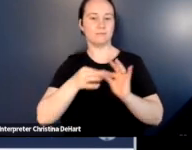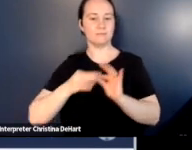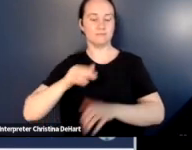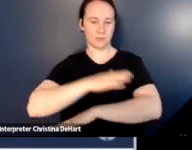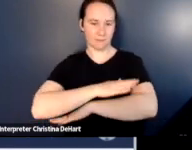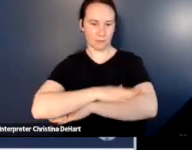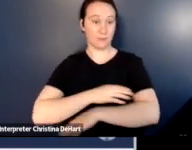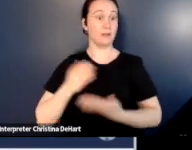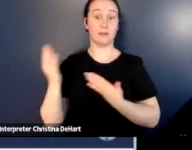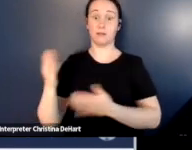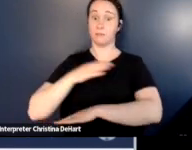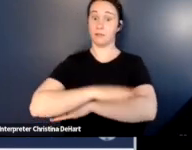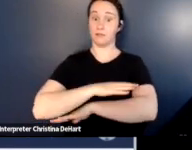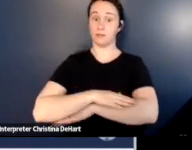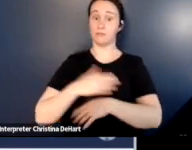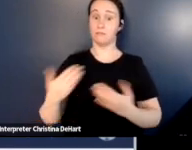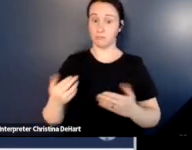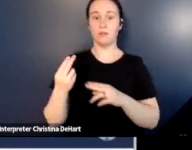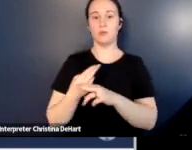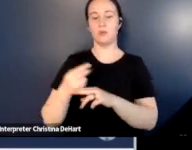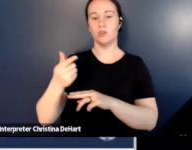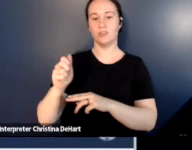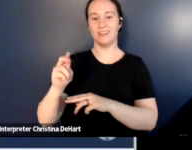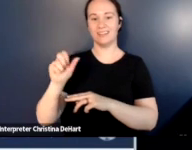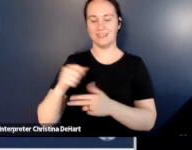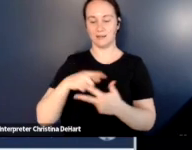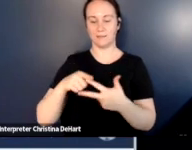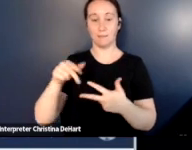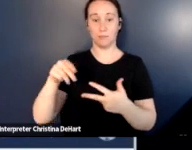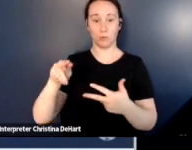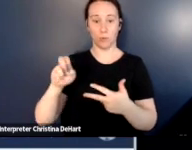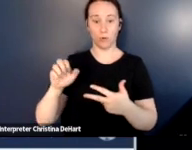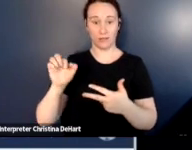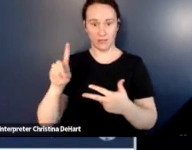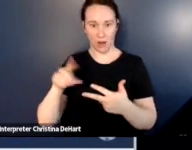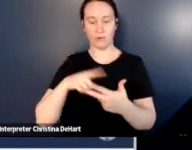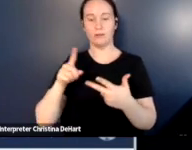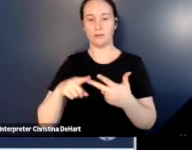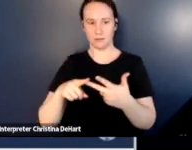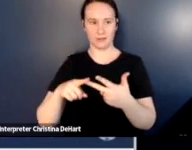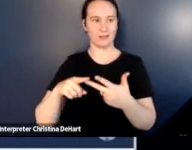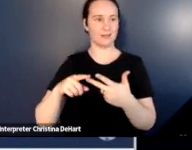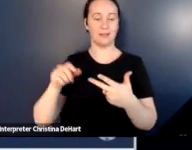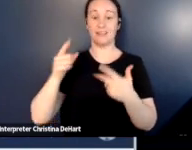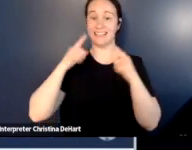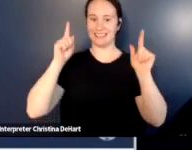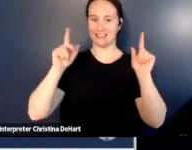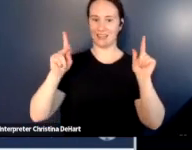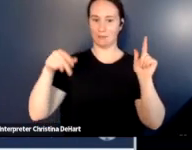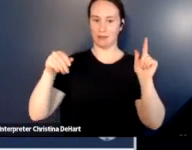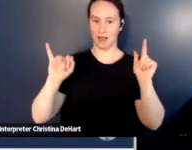platform. This platform utilizes Genesys, Pure Cloud, Salesforce CRM, and Success KPI reporting. Today,